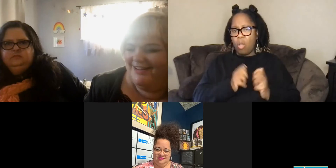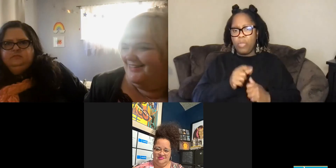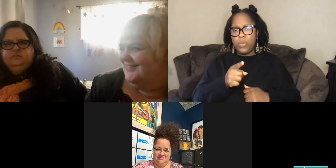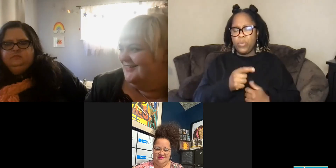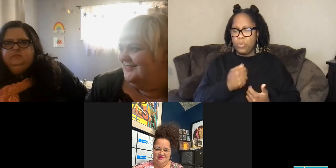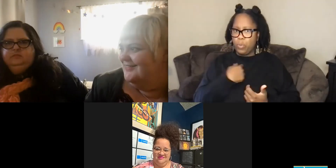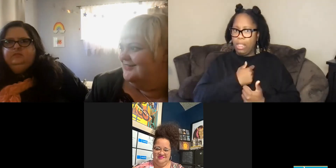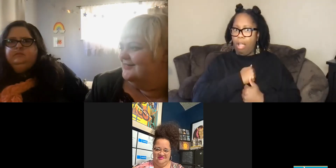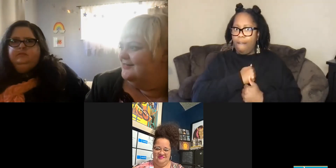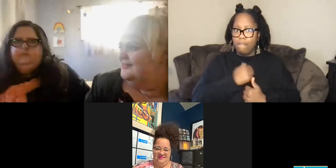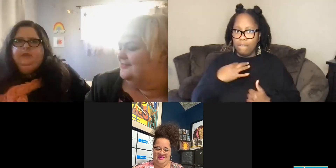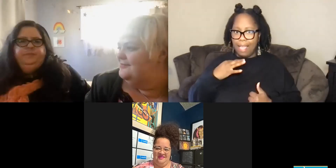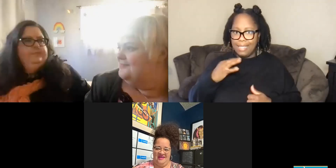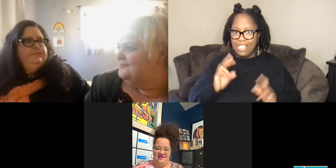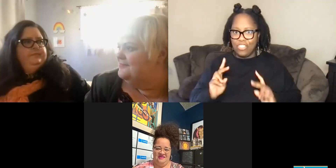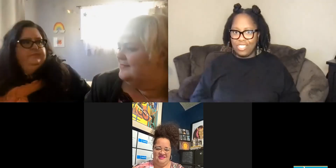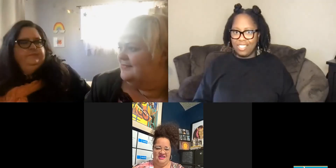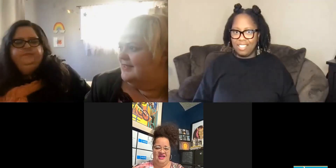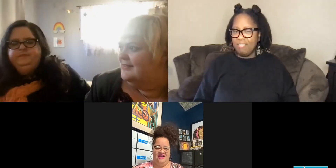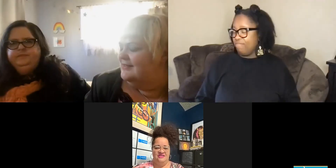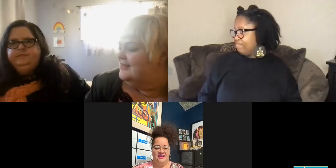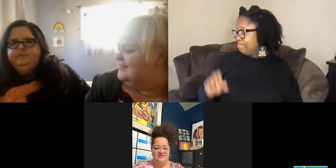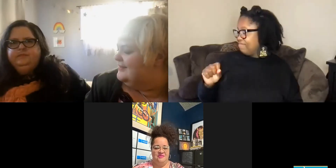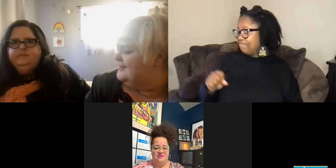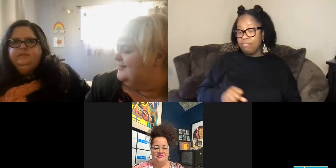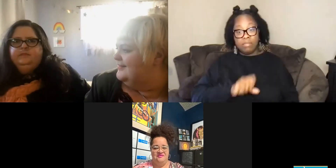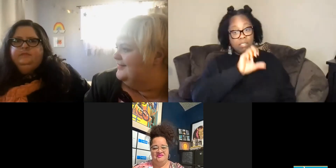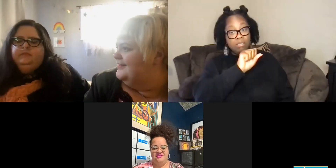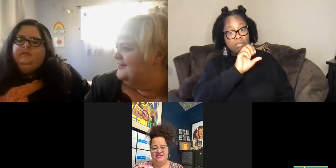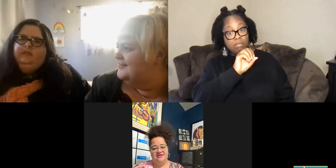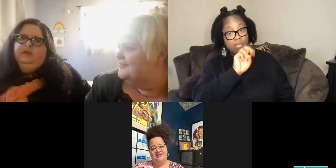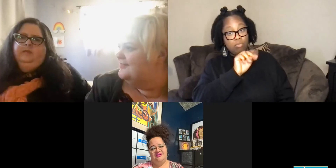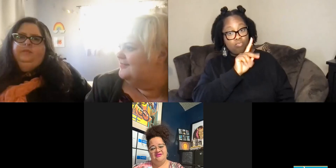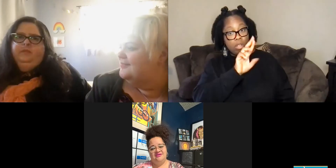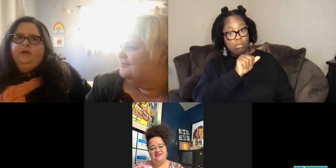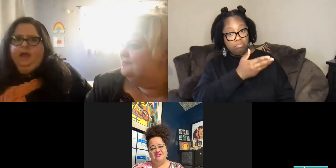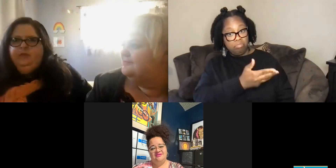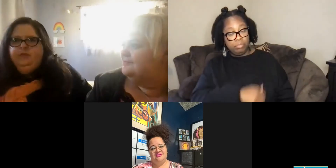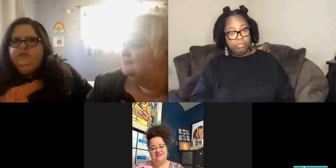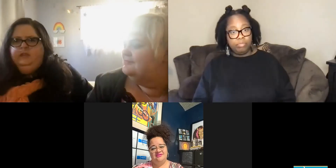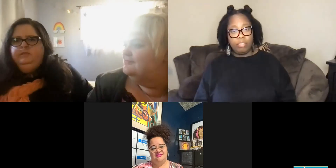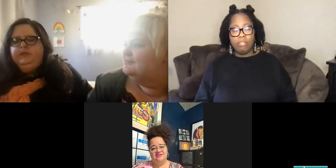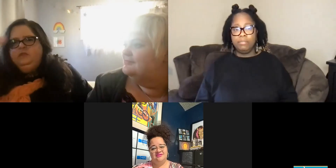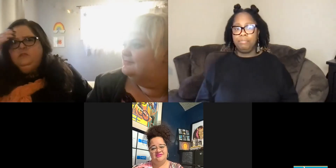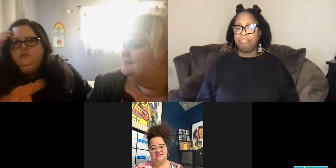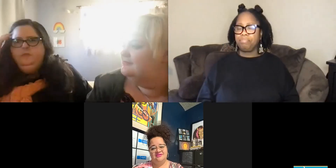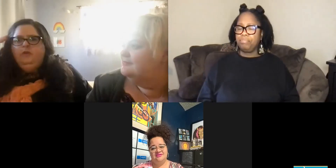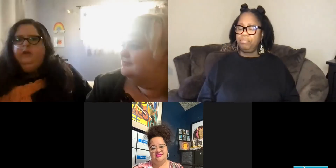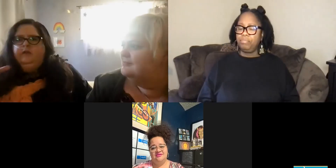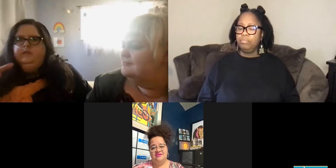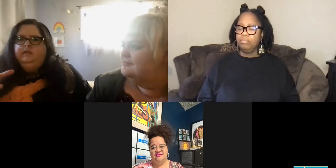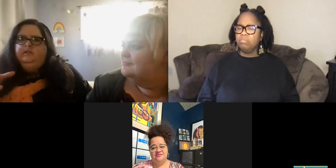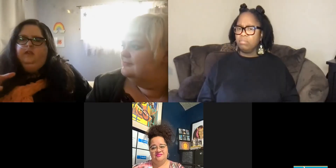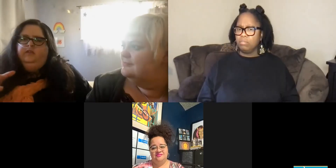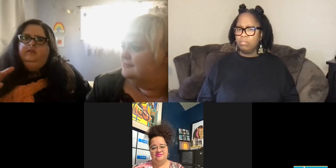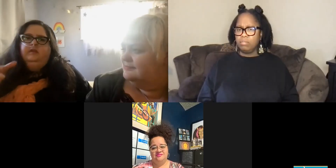volunteers. Yeah. Thank you. Sandra, any closing thoughts from you? I would say to be super aware